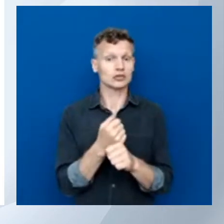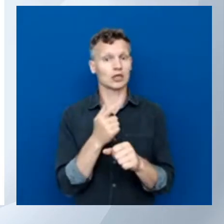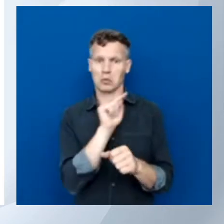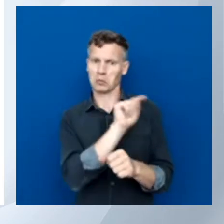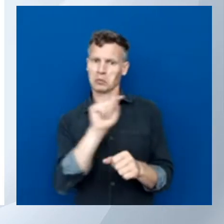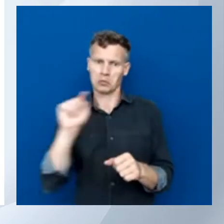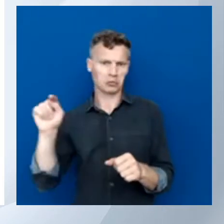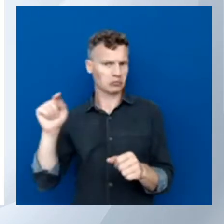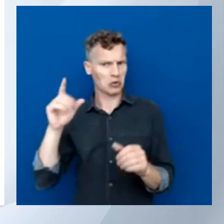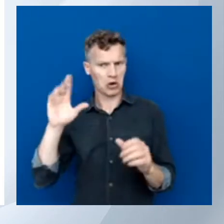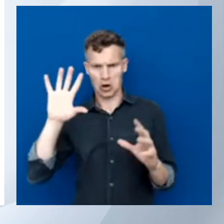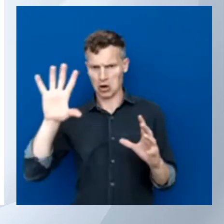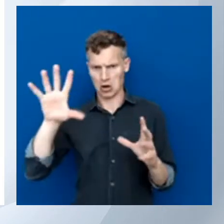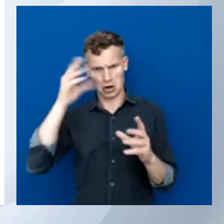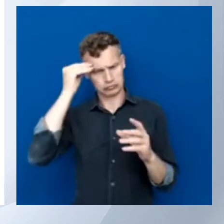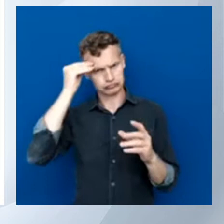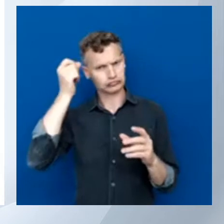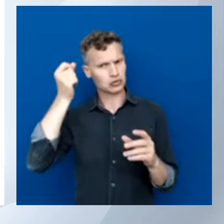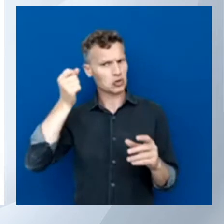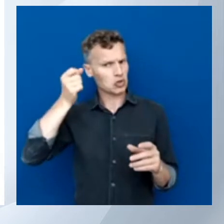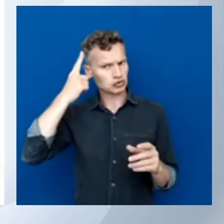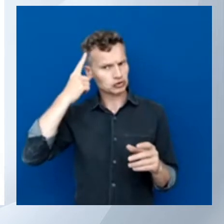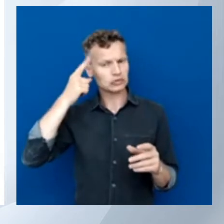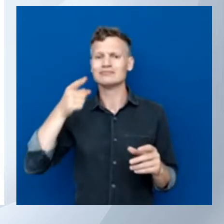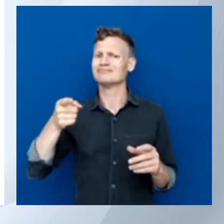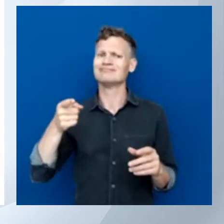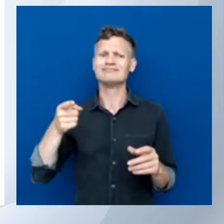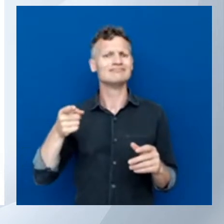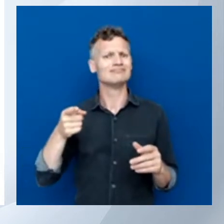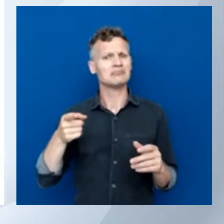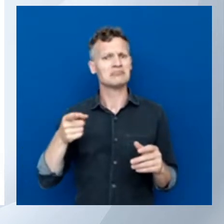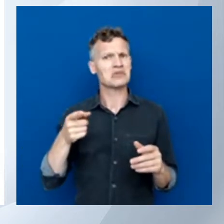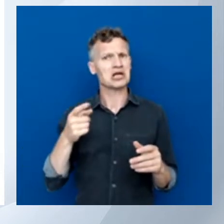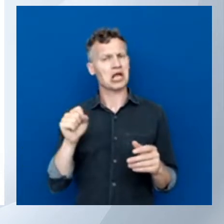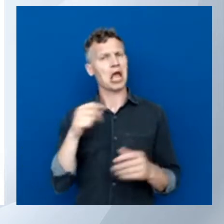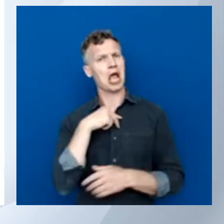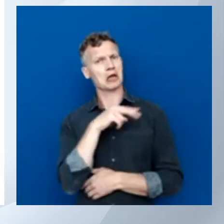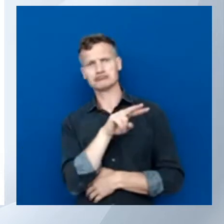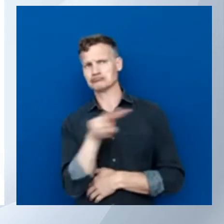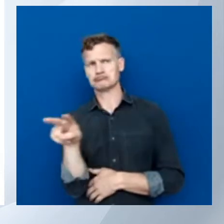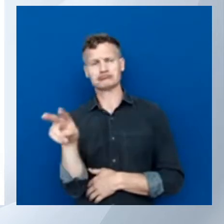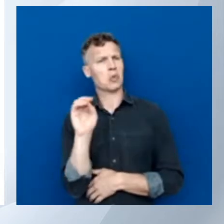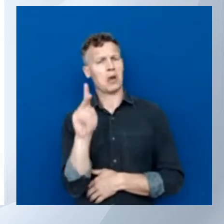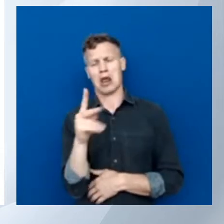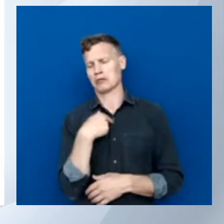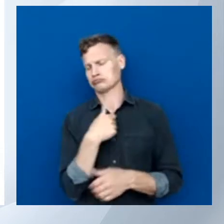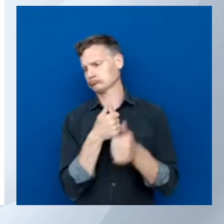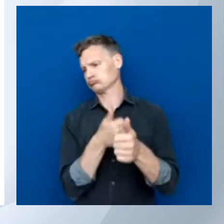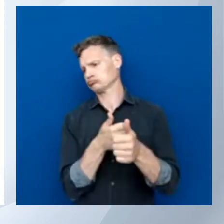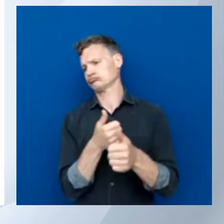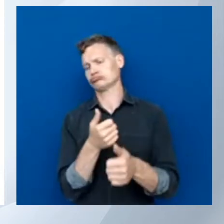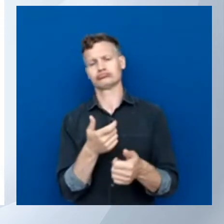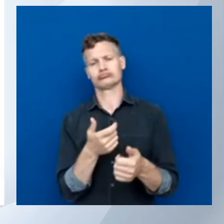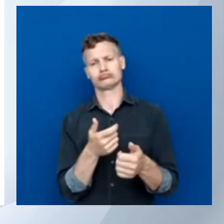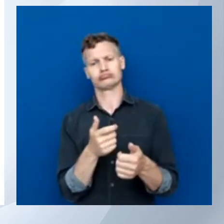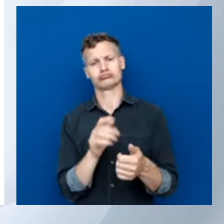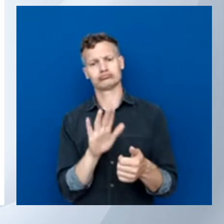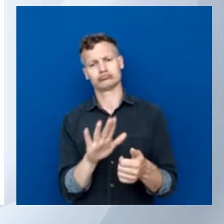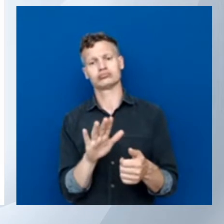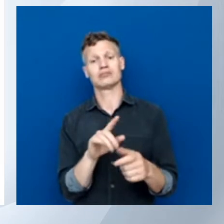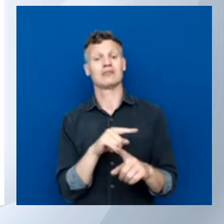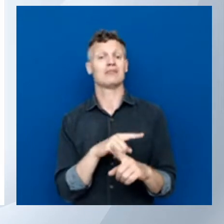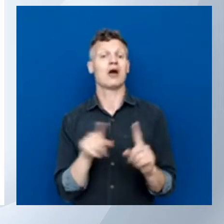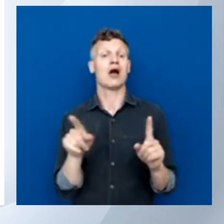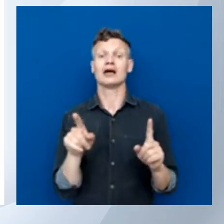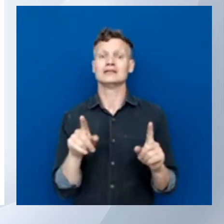in the explanations provided. However, these methods are widely adopted and easy to use. They are